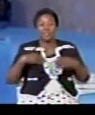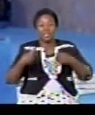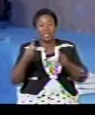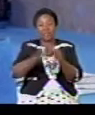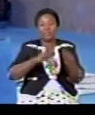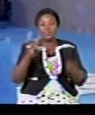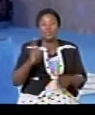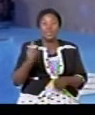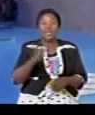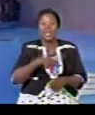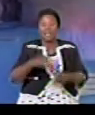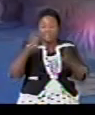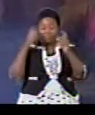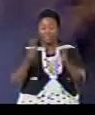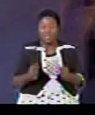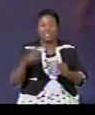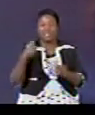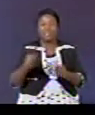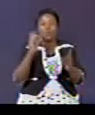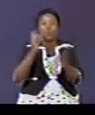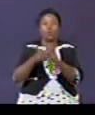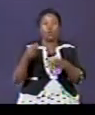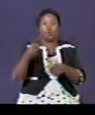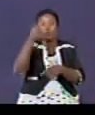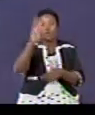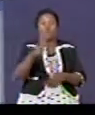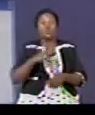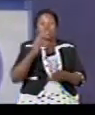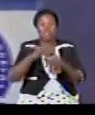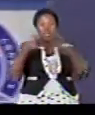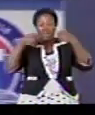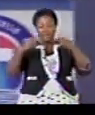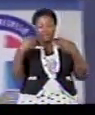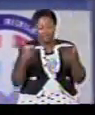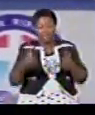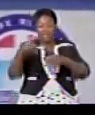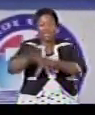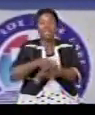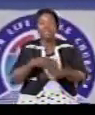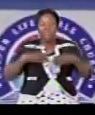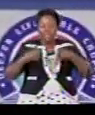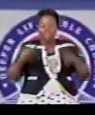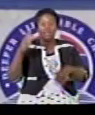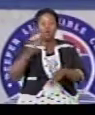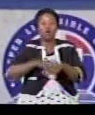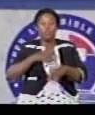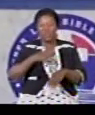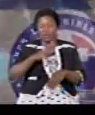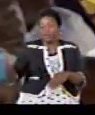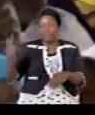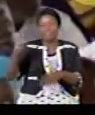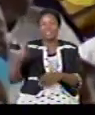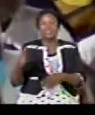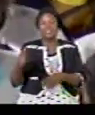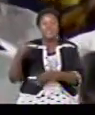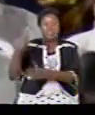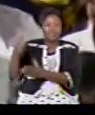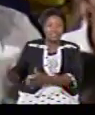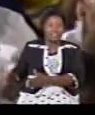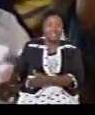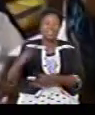And immediately the word of God is pronounced tonight. Healing on my right hand side, that will take